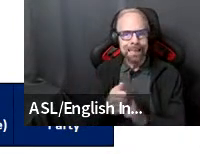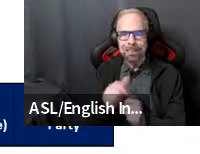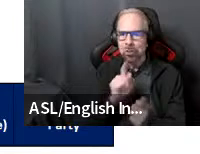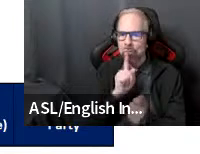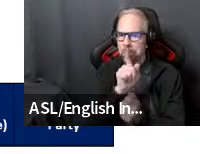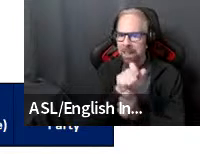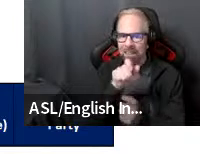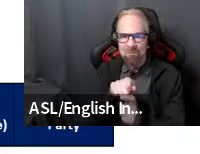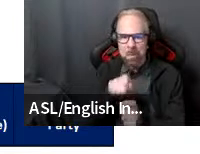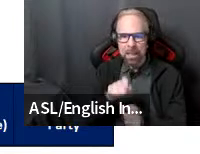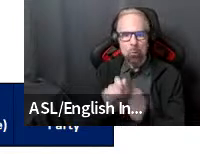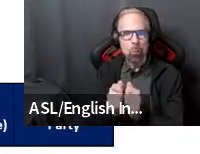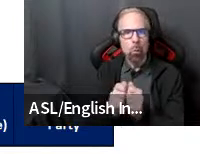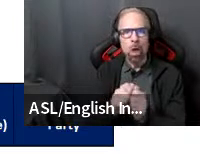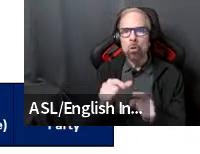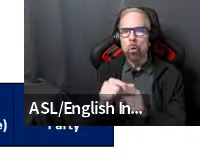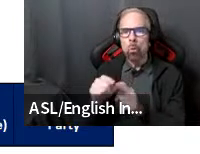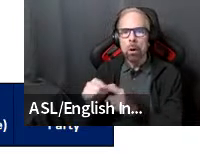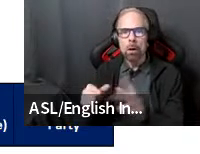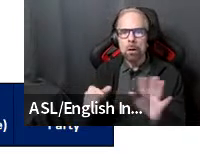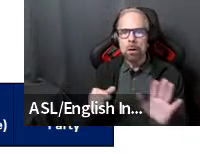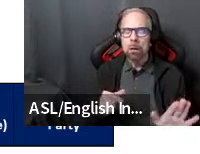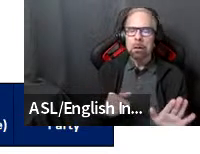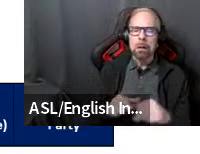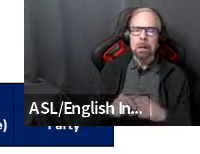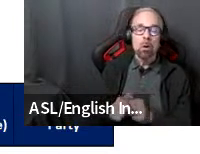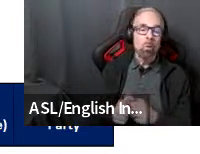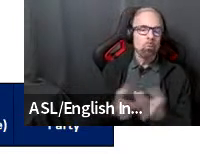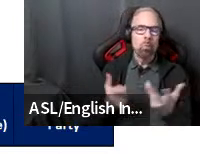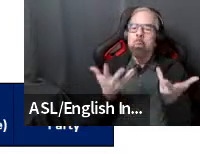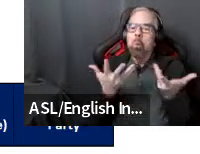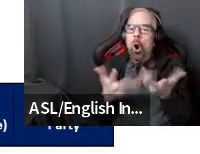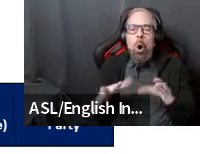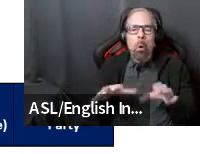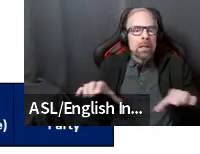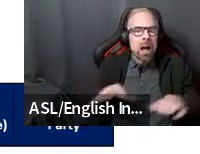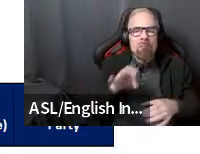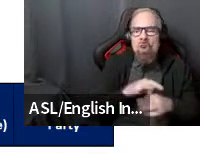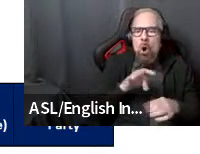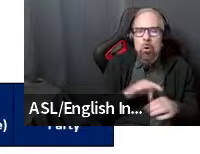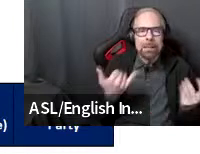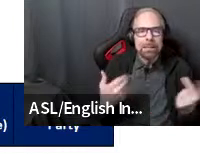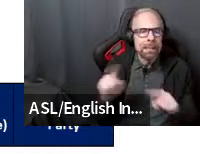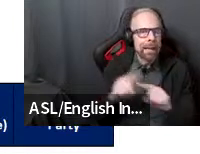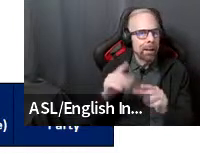might. You can wordsmith this section. We're done voting for the day. Wordsmith away.